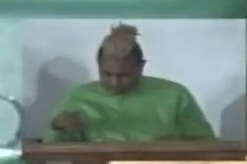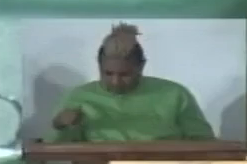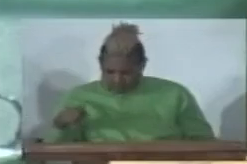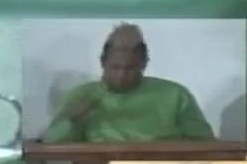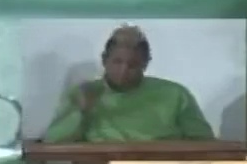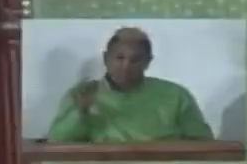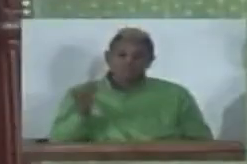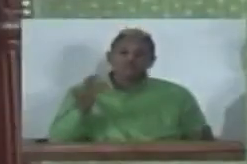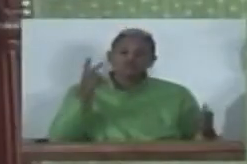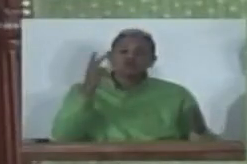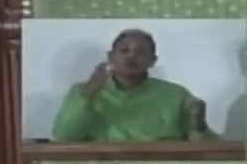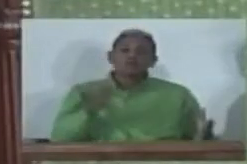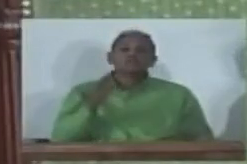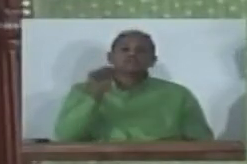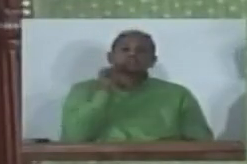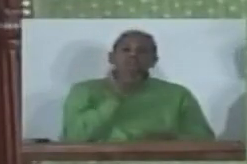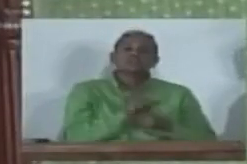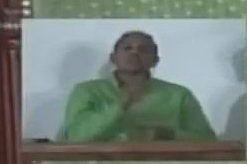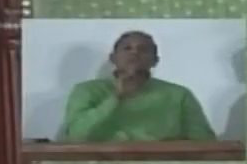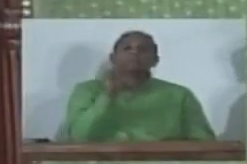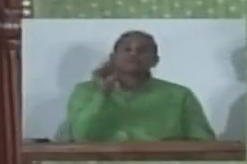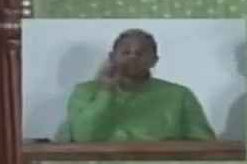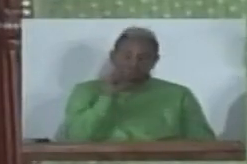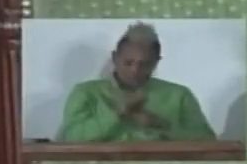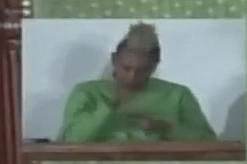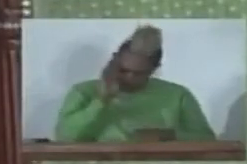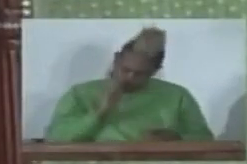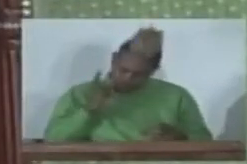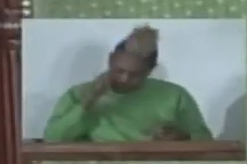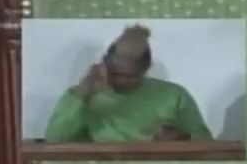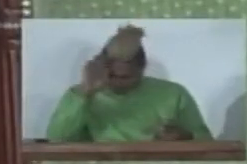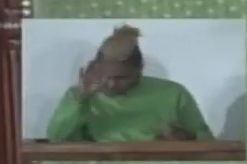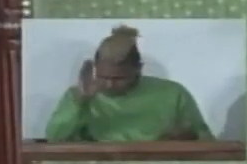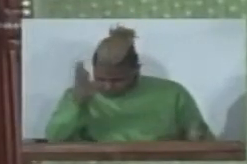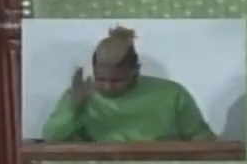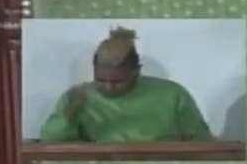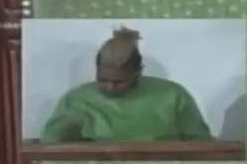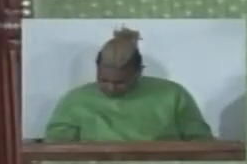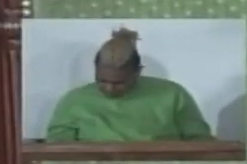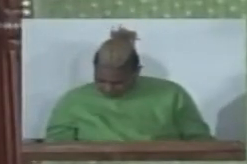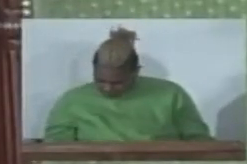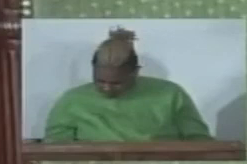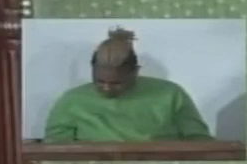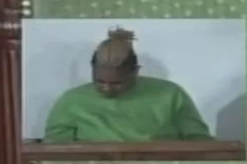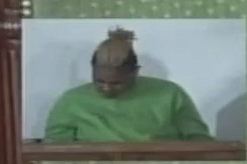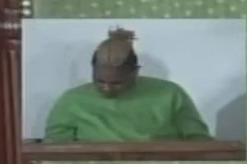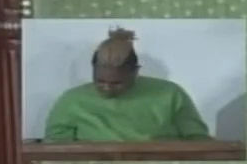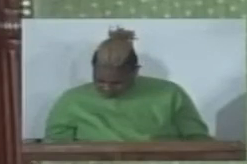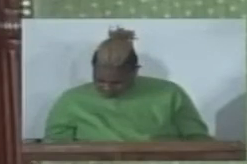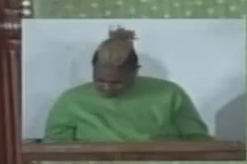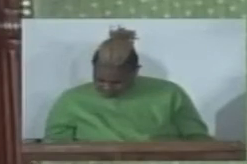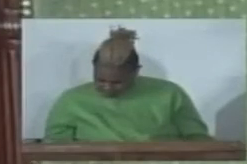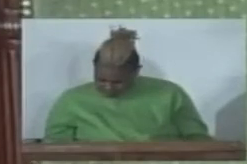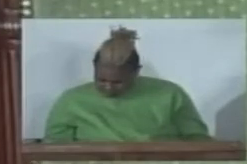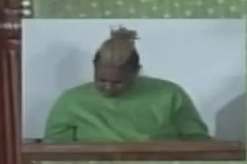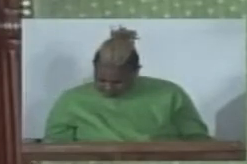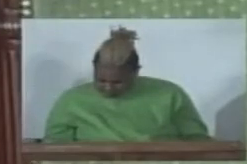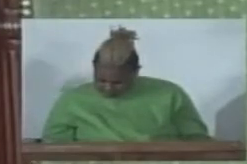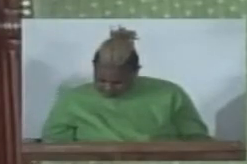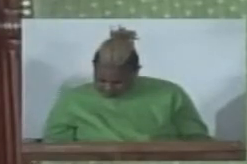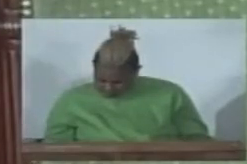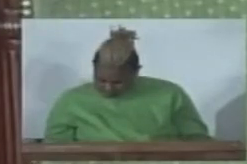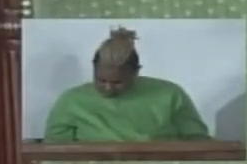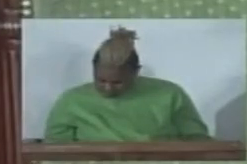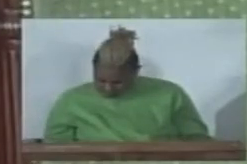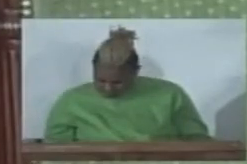persons, Senator Fraser-Binns and Senator Brown, who contributed. It certainly helped me to understand